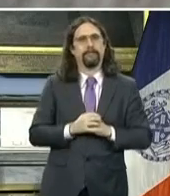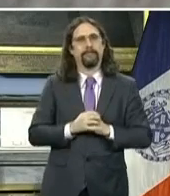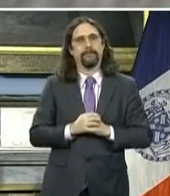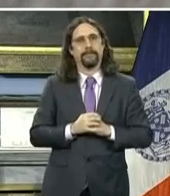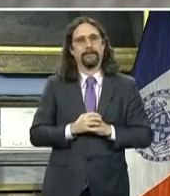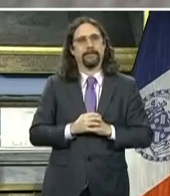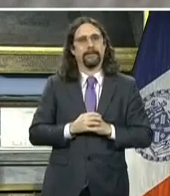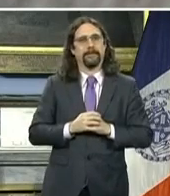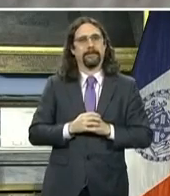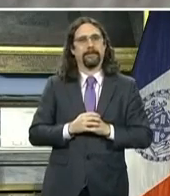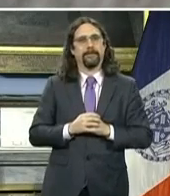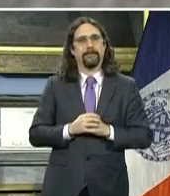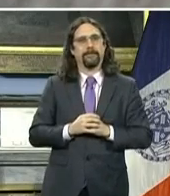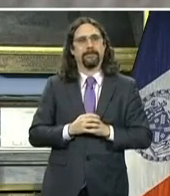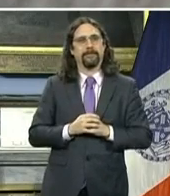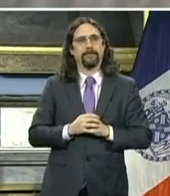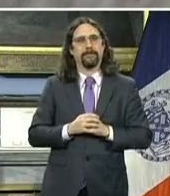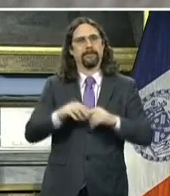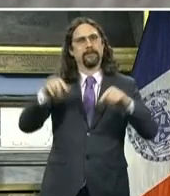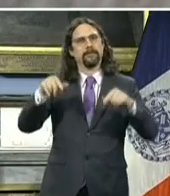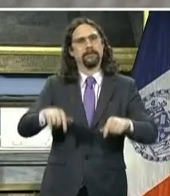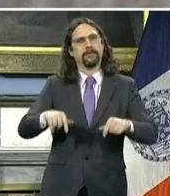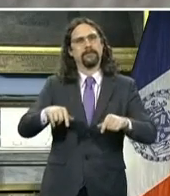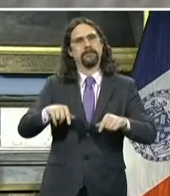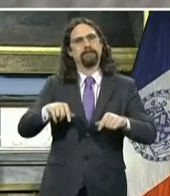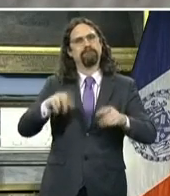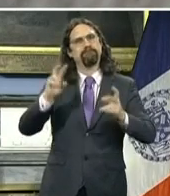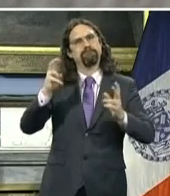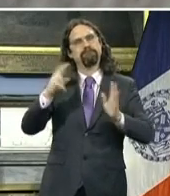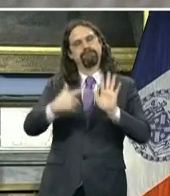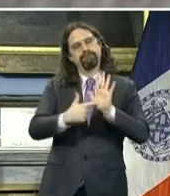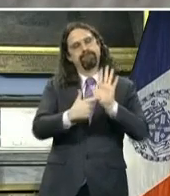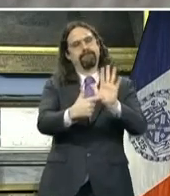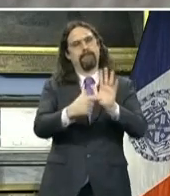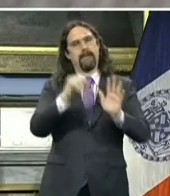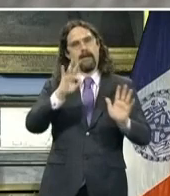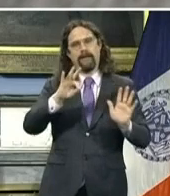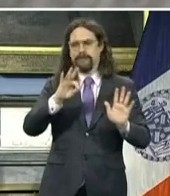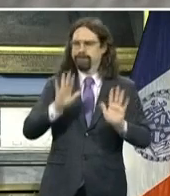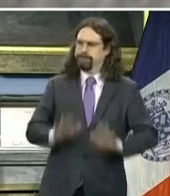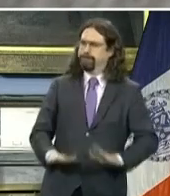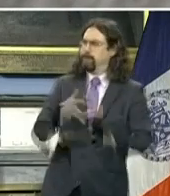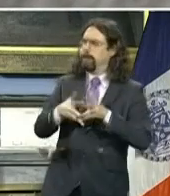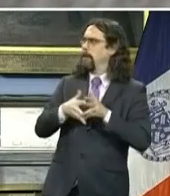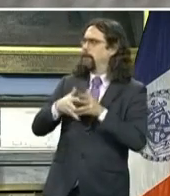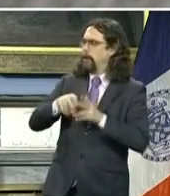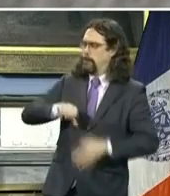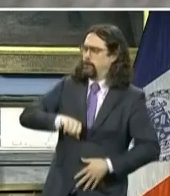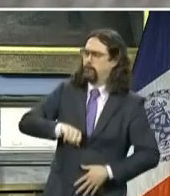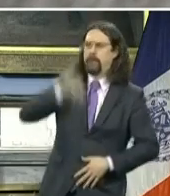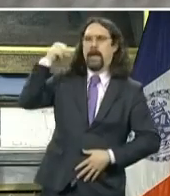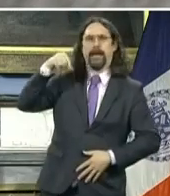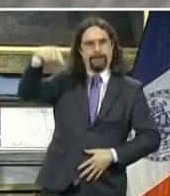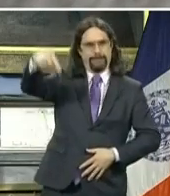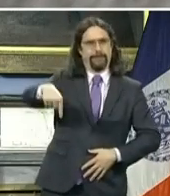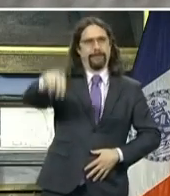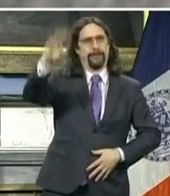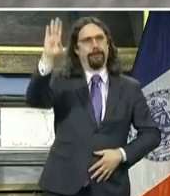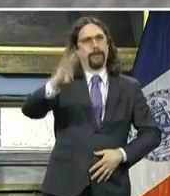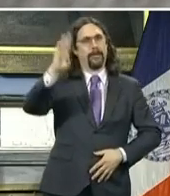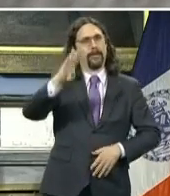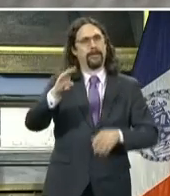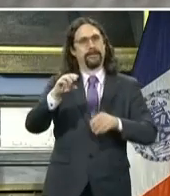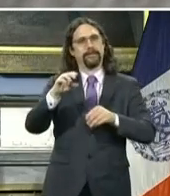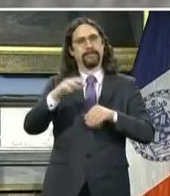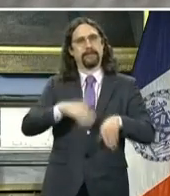whole nation of extraordinary and selfless service leading the fight against the coronavirus. So history has